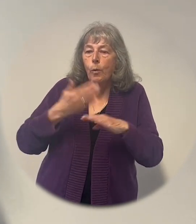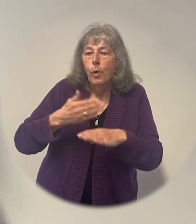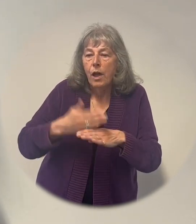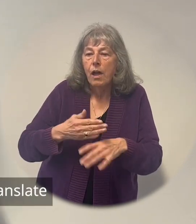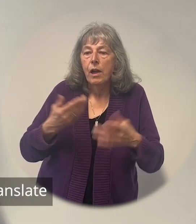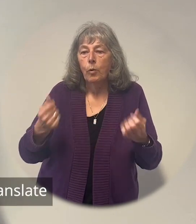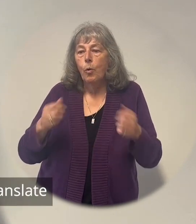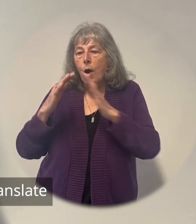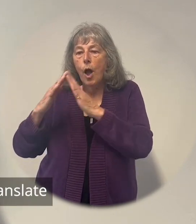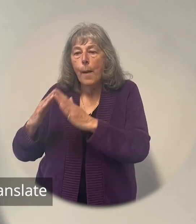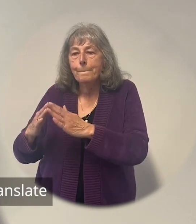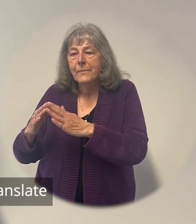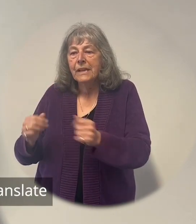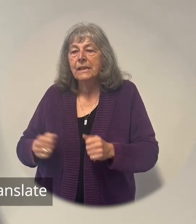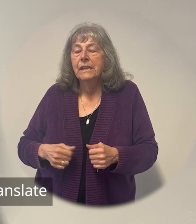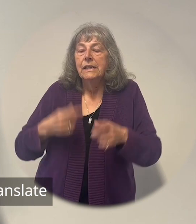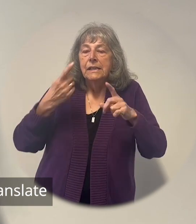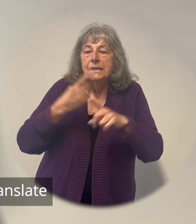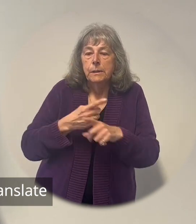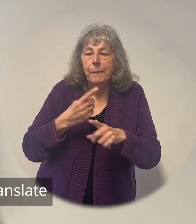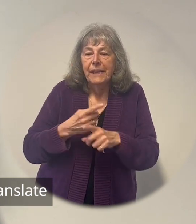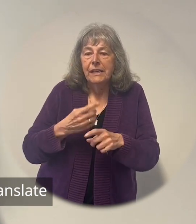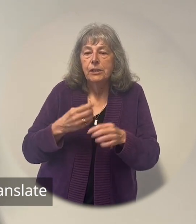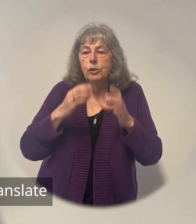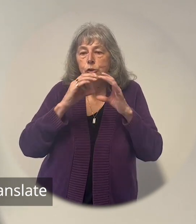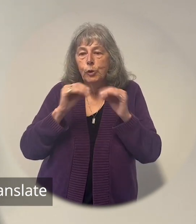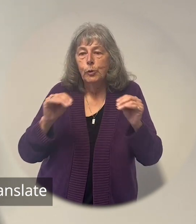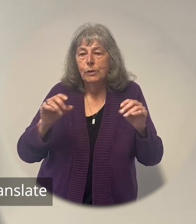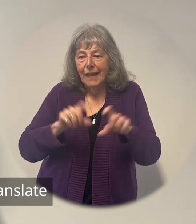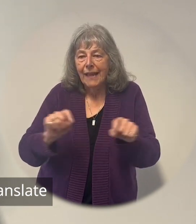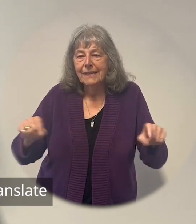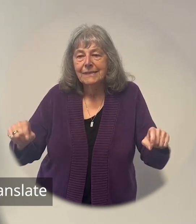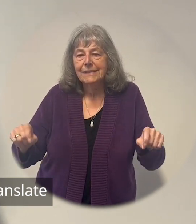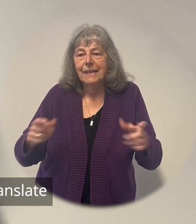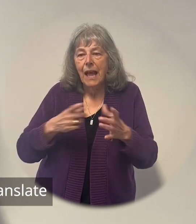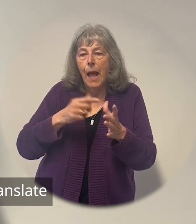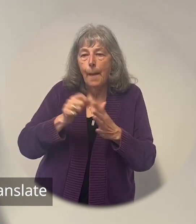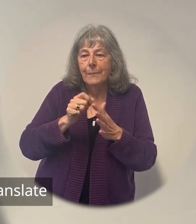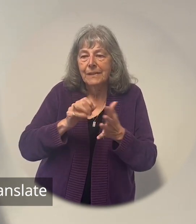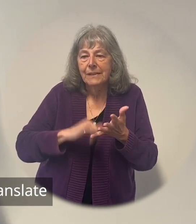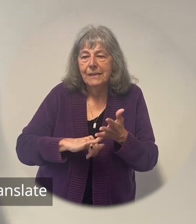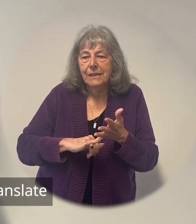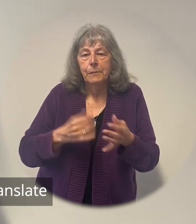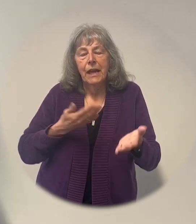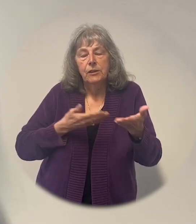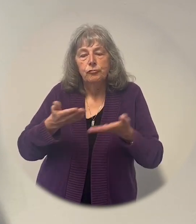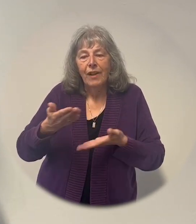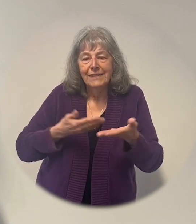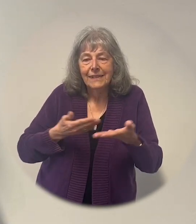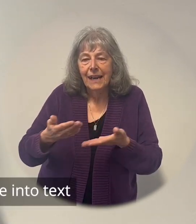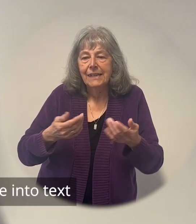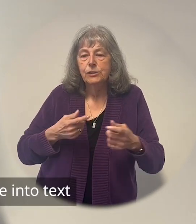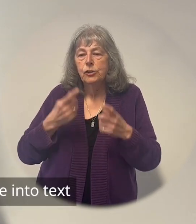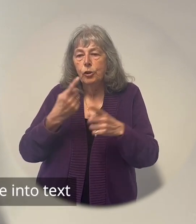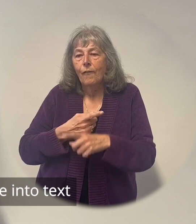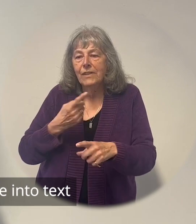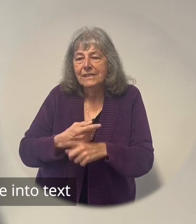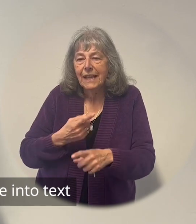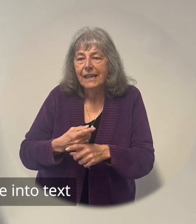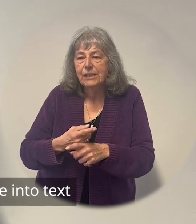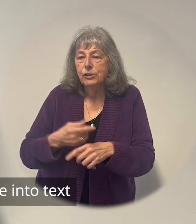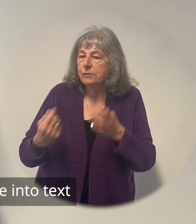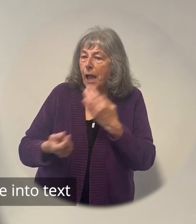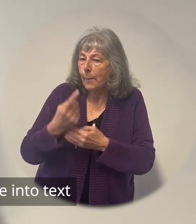at home. There are speech-to-text apps that can translate conversations